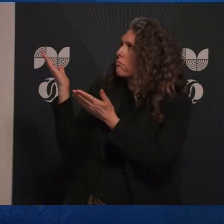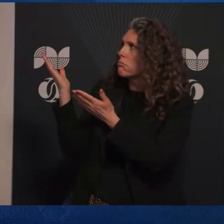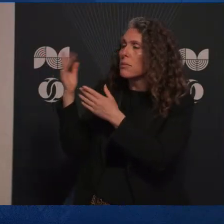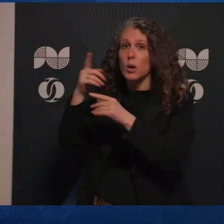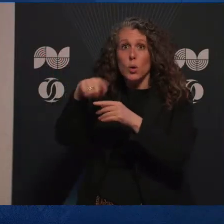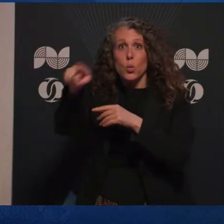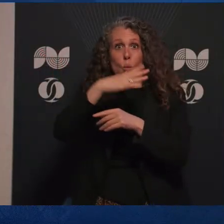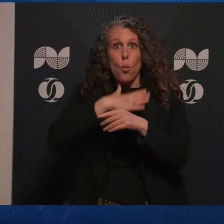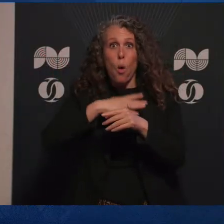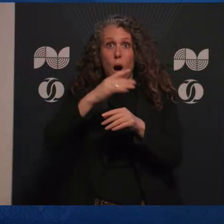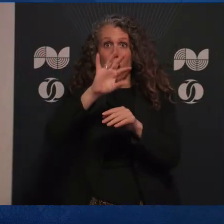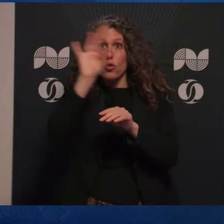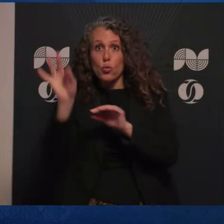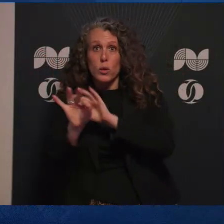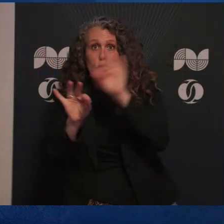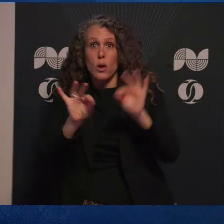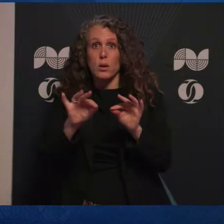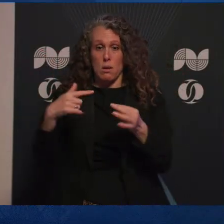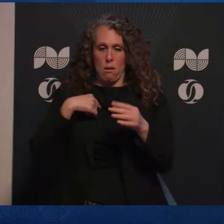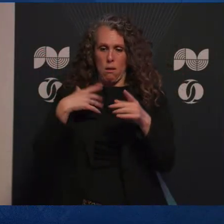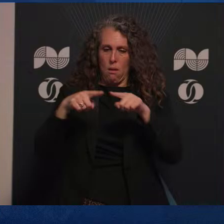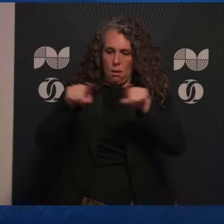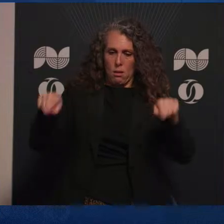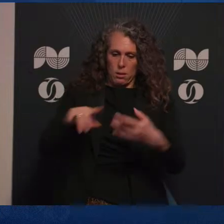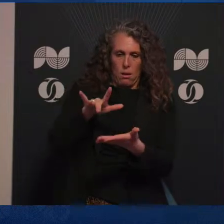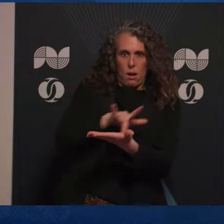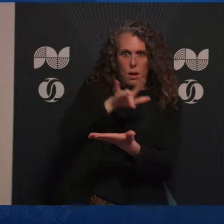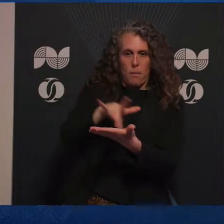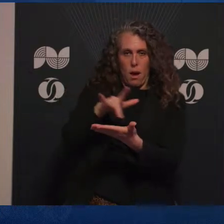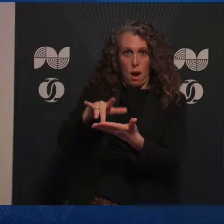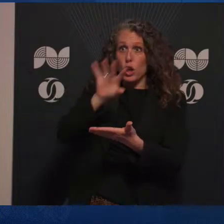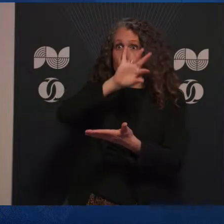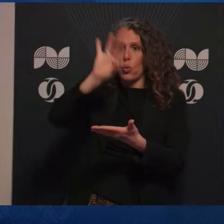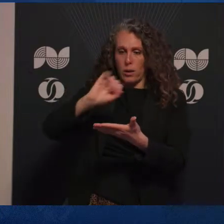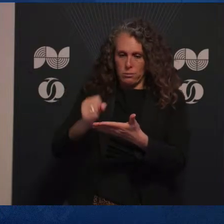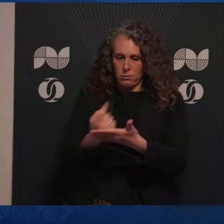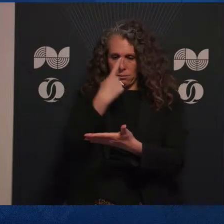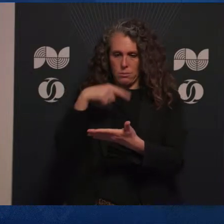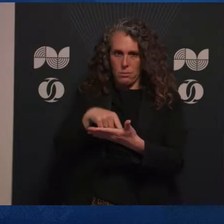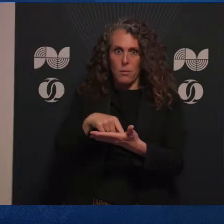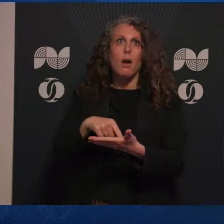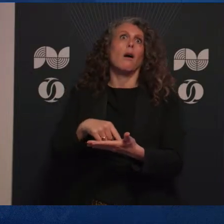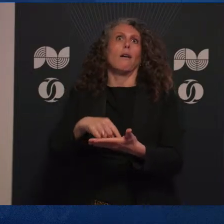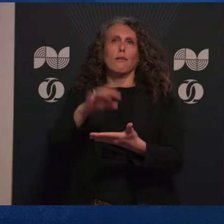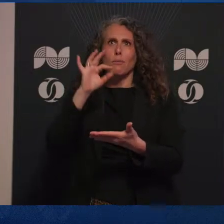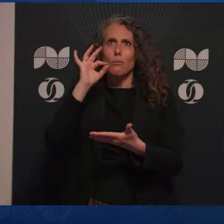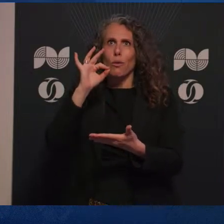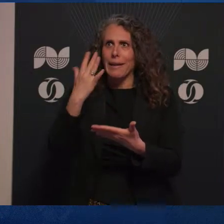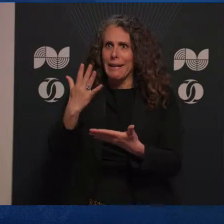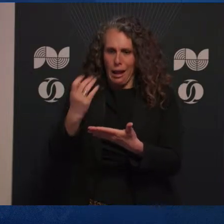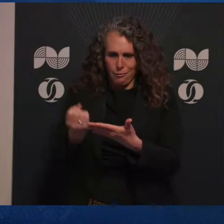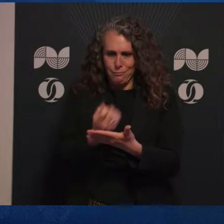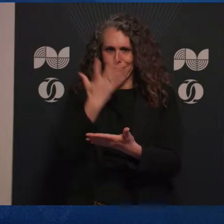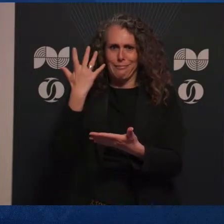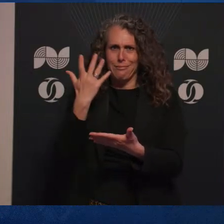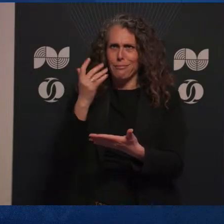submit questions. And I have an iPad where the questions will appear. In fact, they already are, which is good because we haven't even given the number out. So,